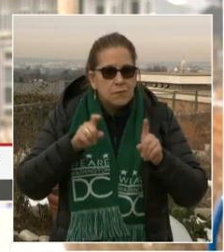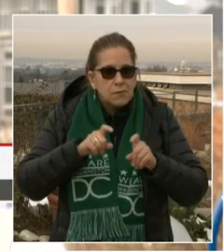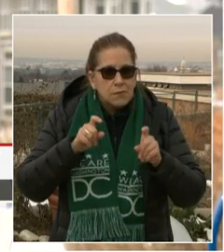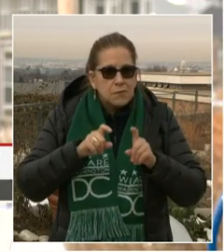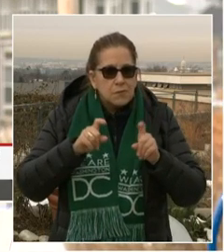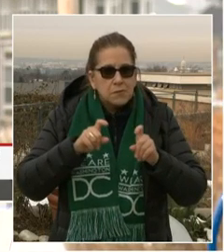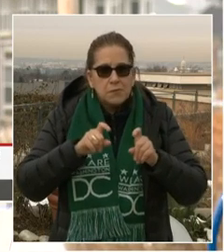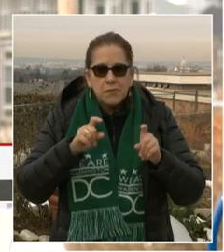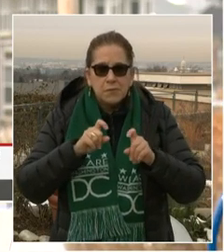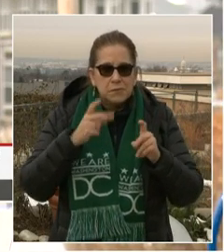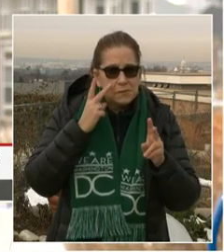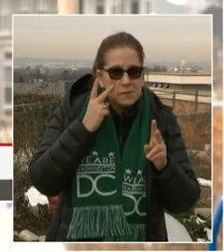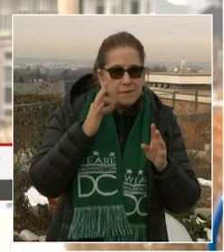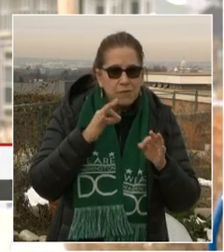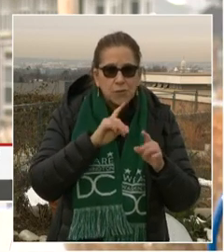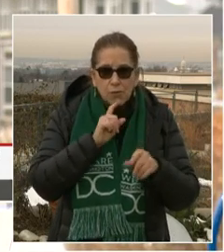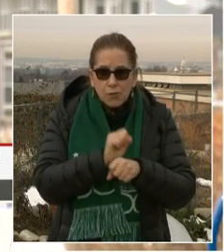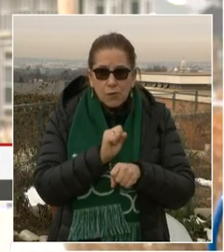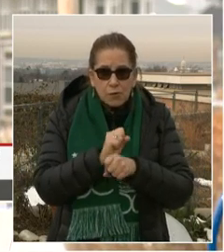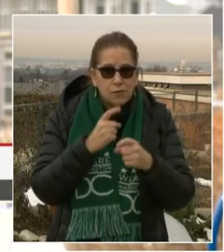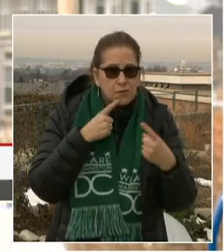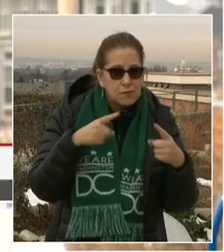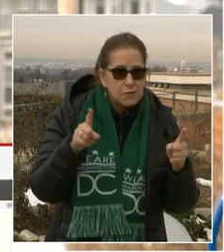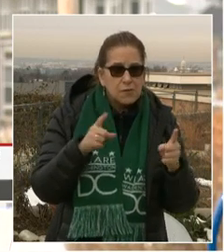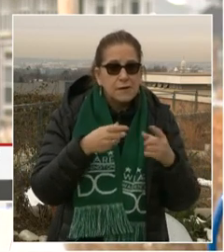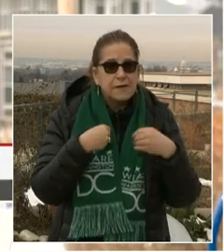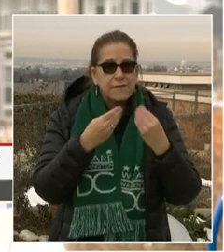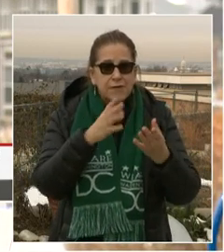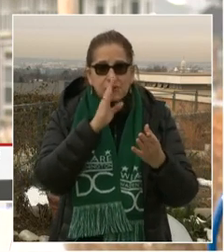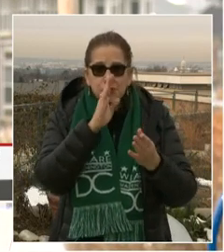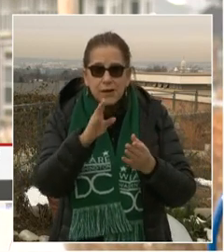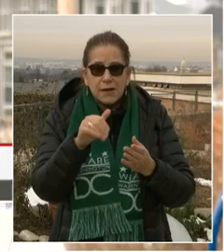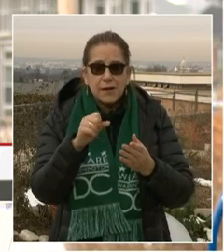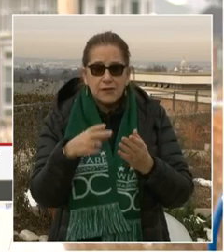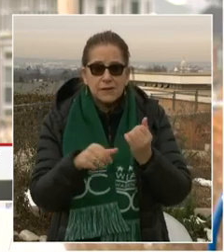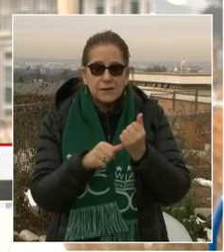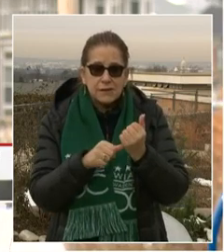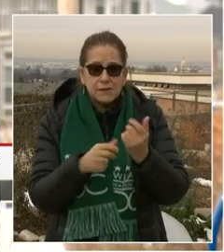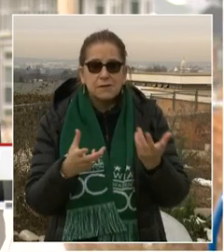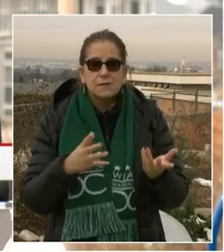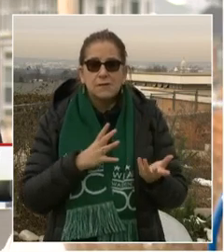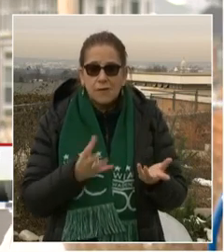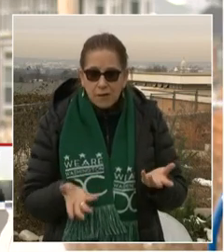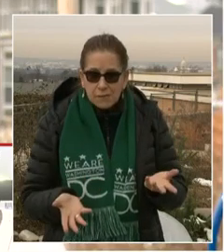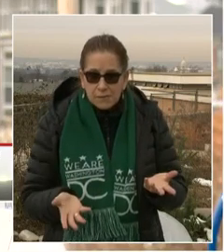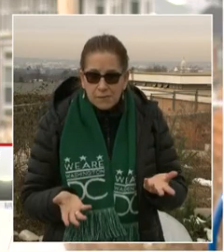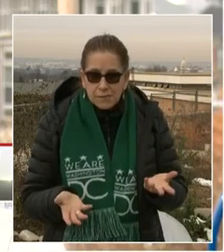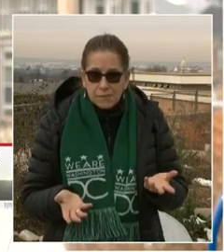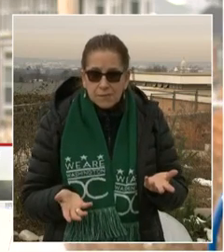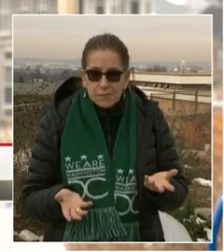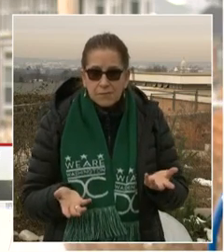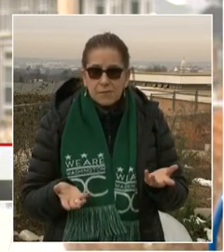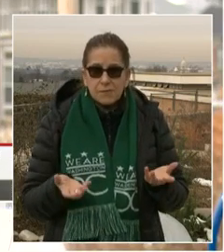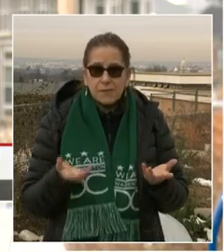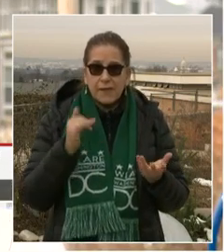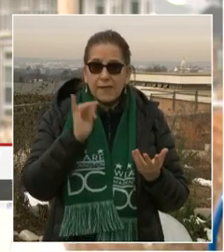that families can take care of their needs. This particular program